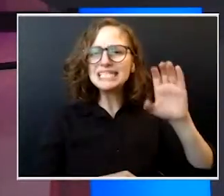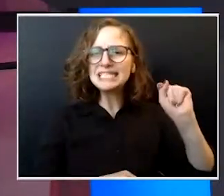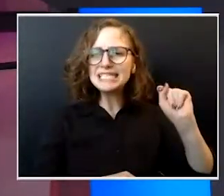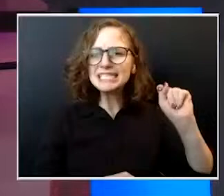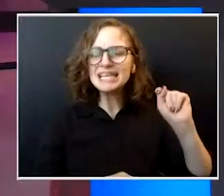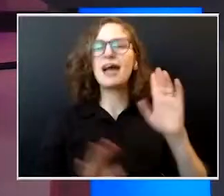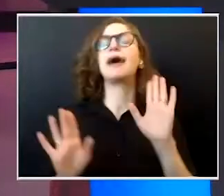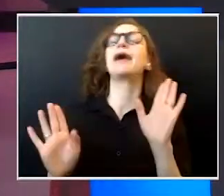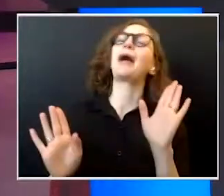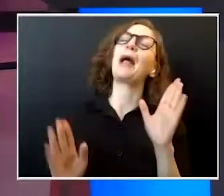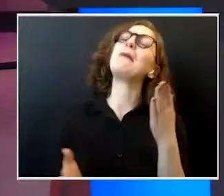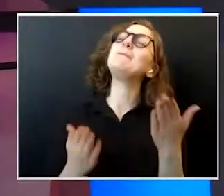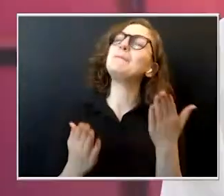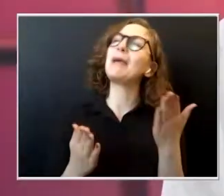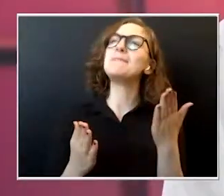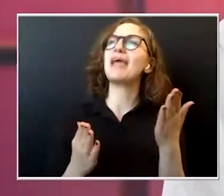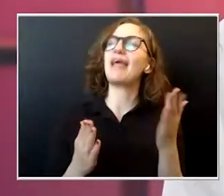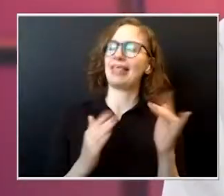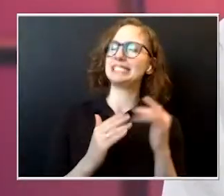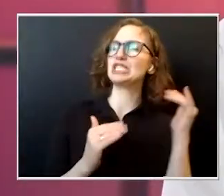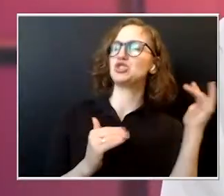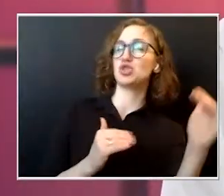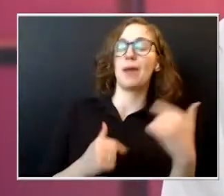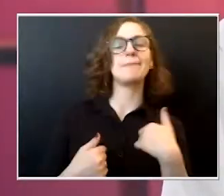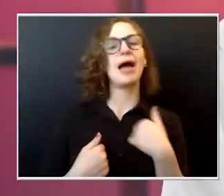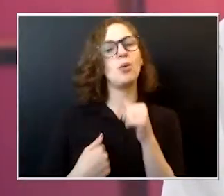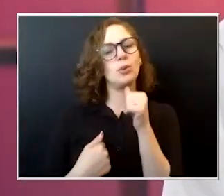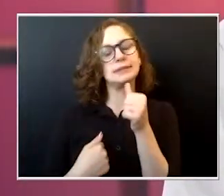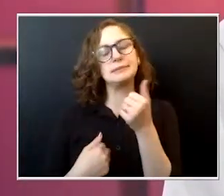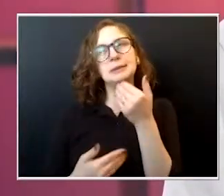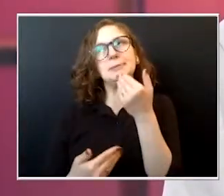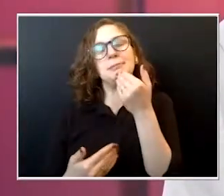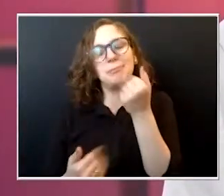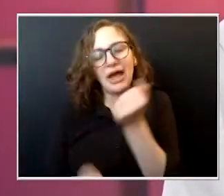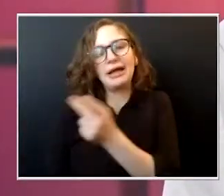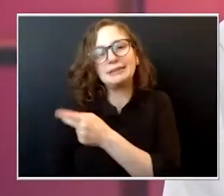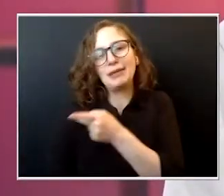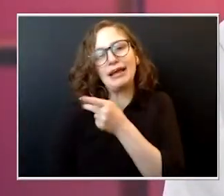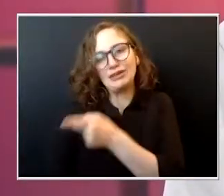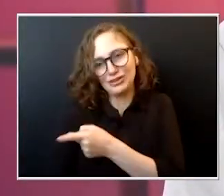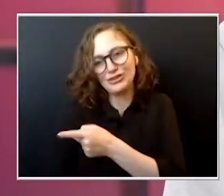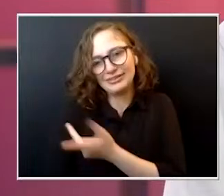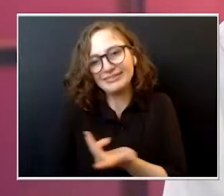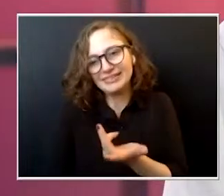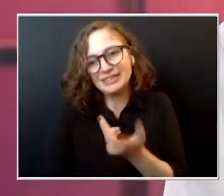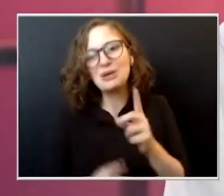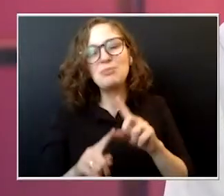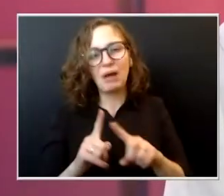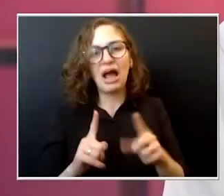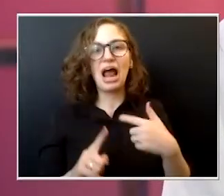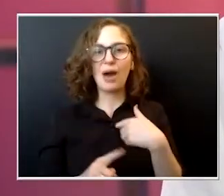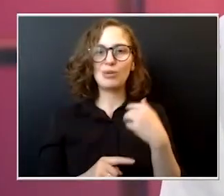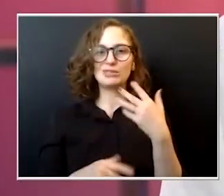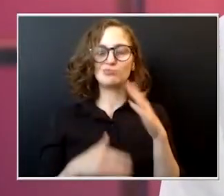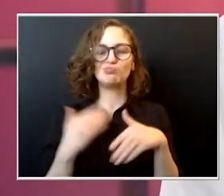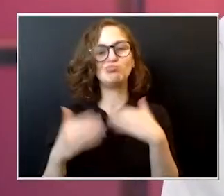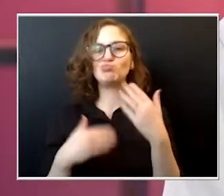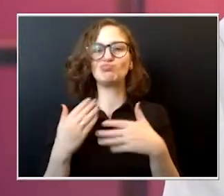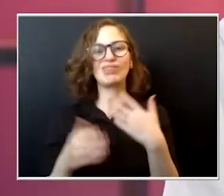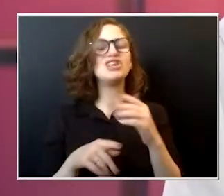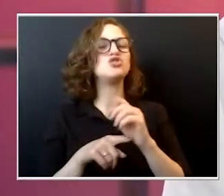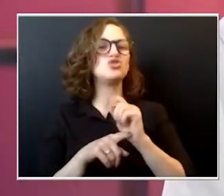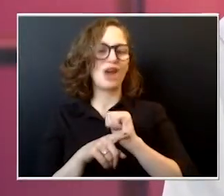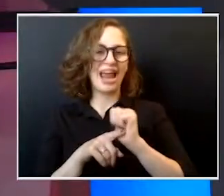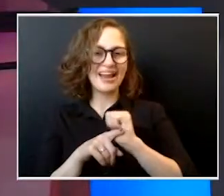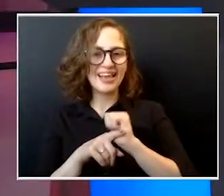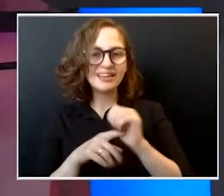was not the best patient, but you know, I was in the middle of training, and so it was more difficult to make time. So you were doing what you